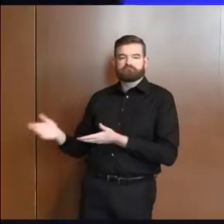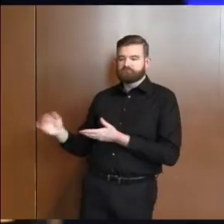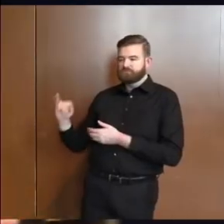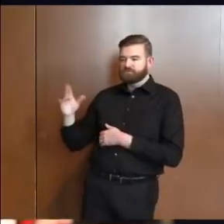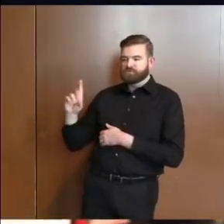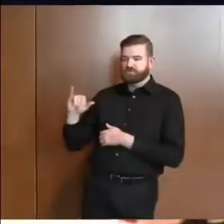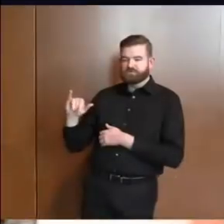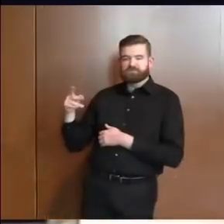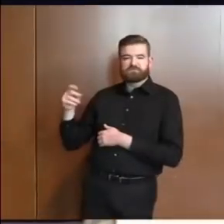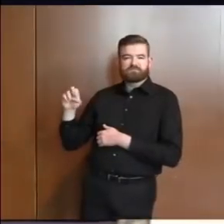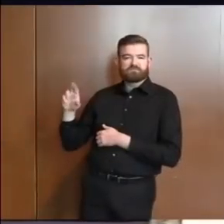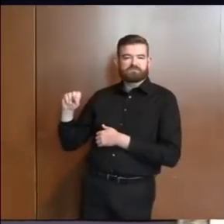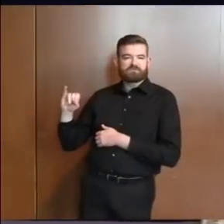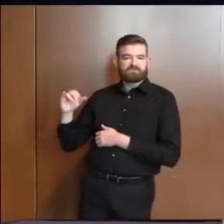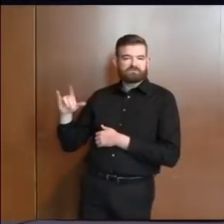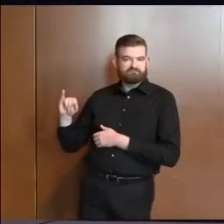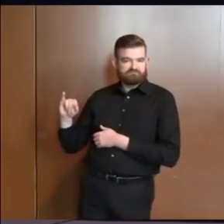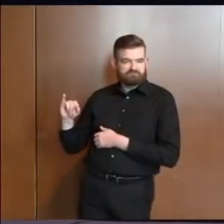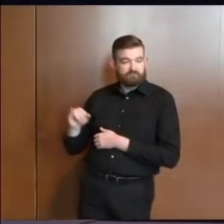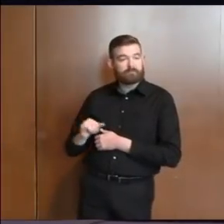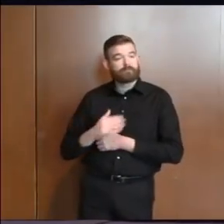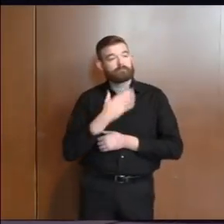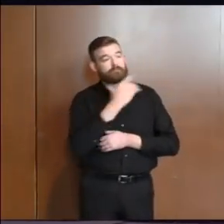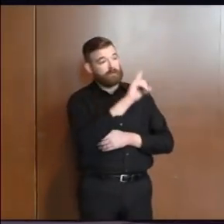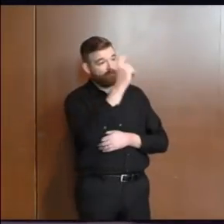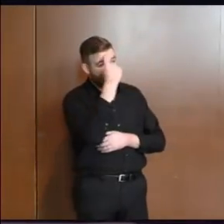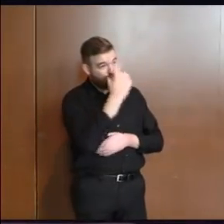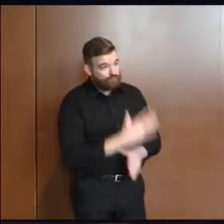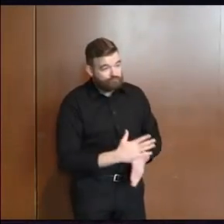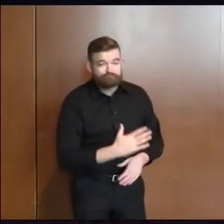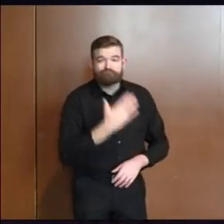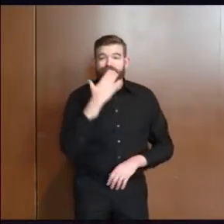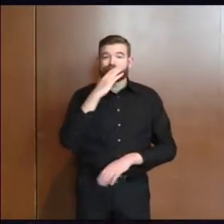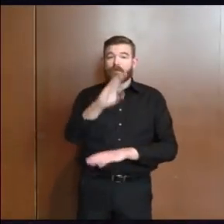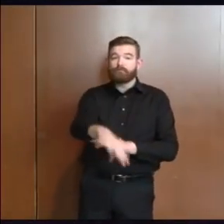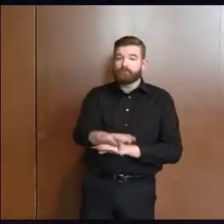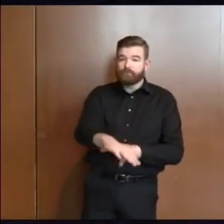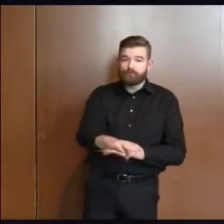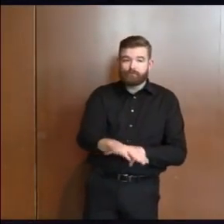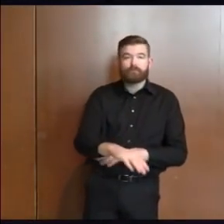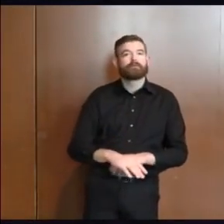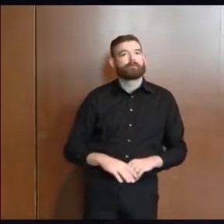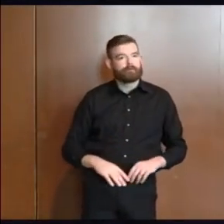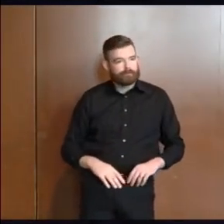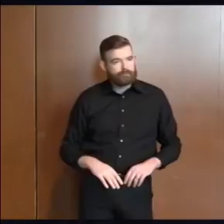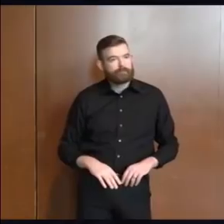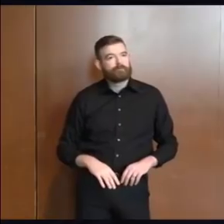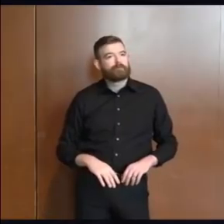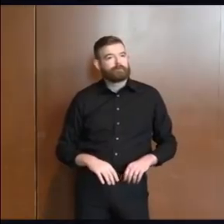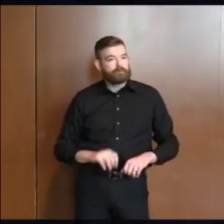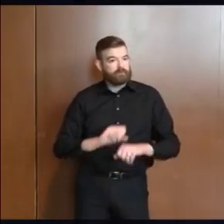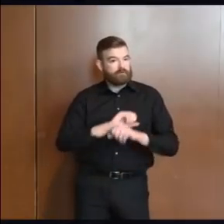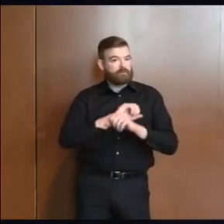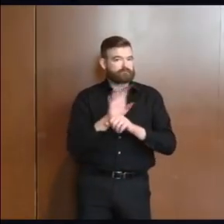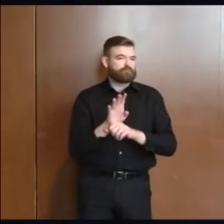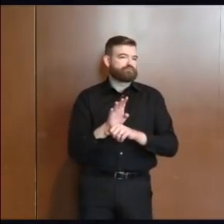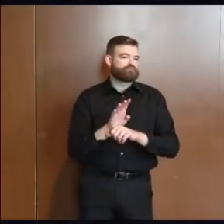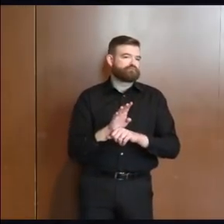Good afternoon, everyone. Well, we know that COVID-19 can cause serious illness and